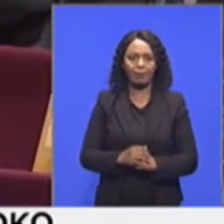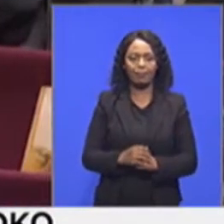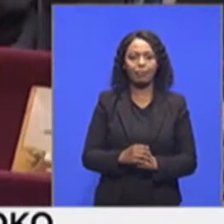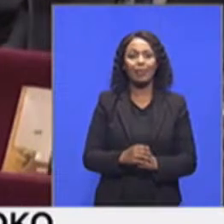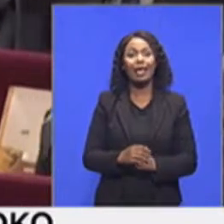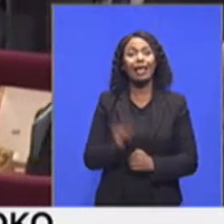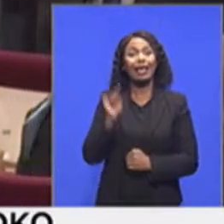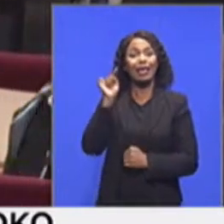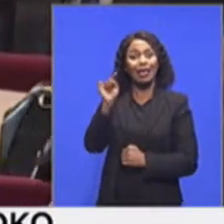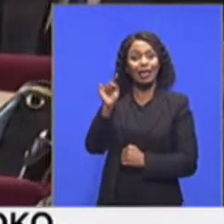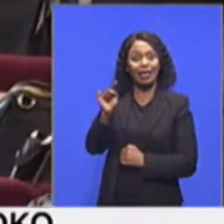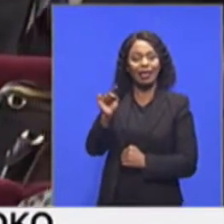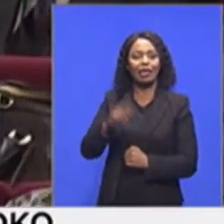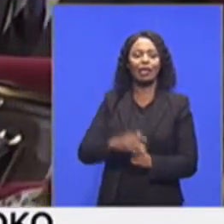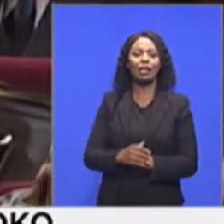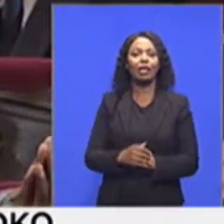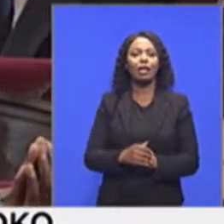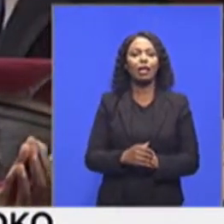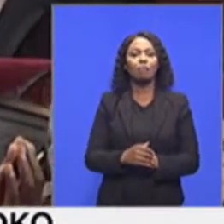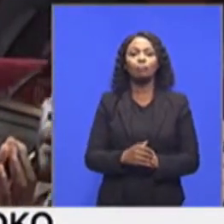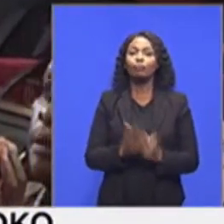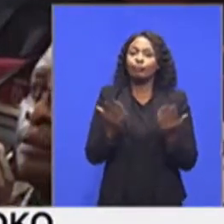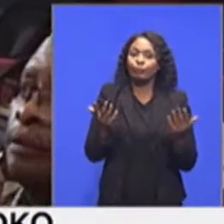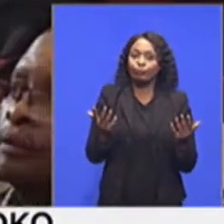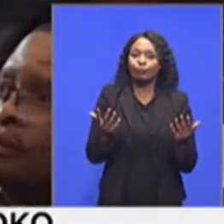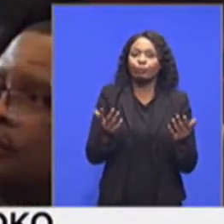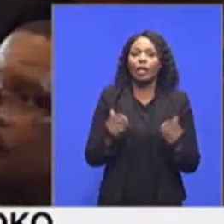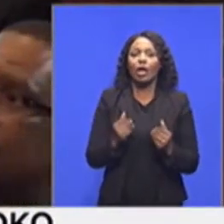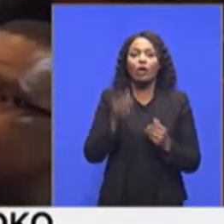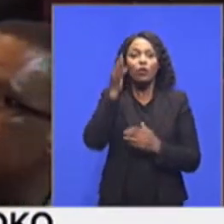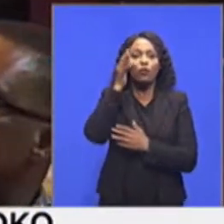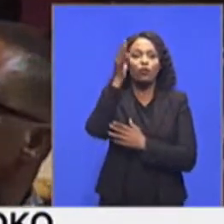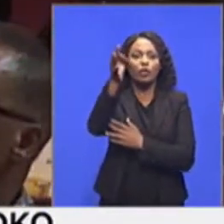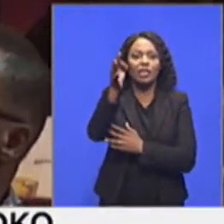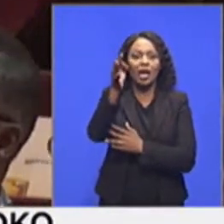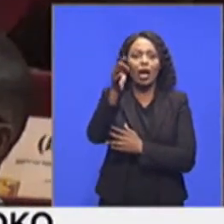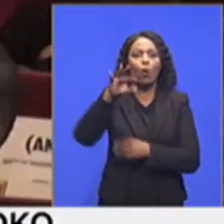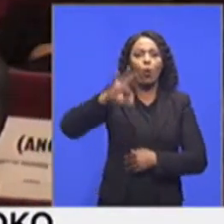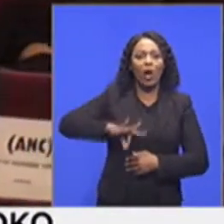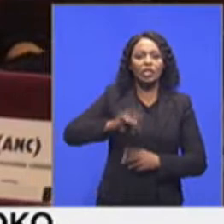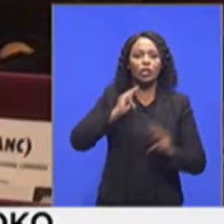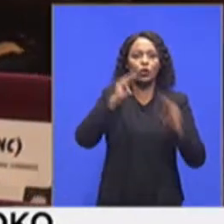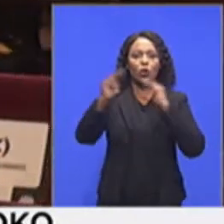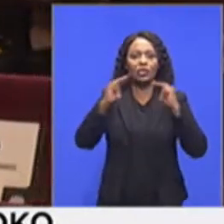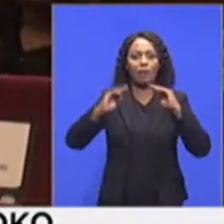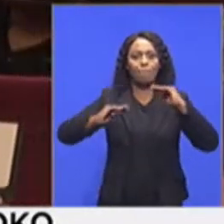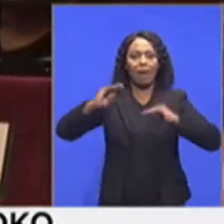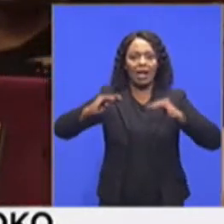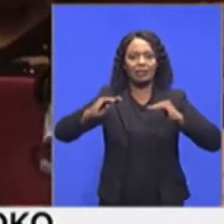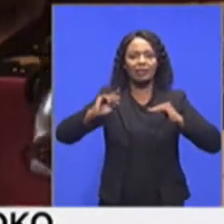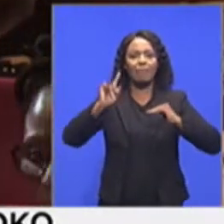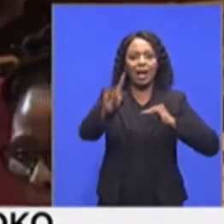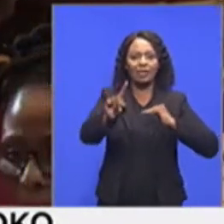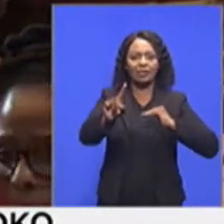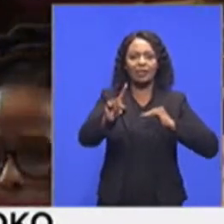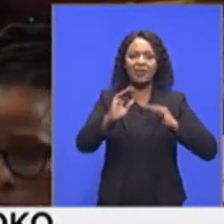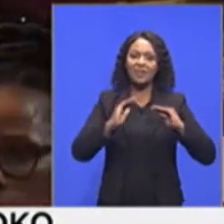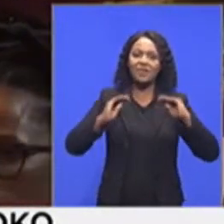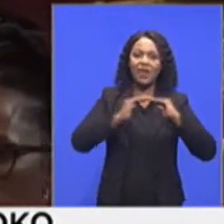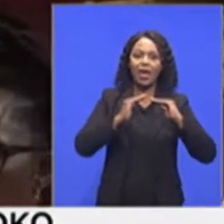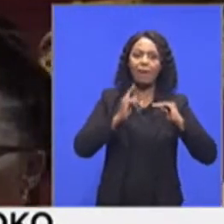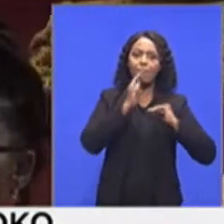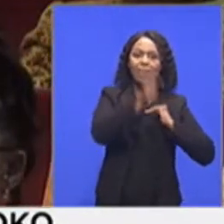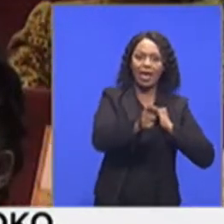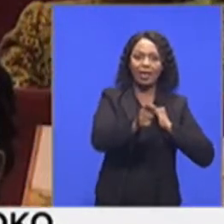So, nevertheless, these future wage negotiations must strike a balance between fair pay,